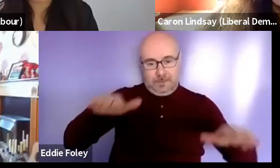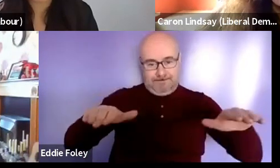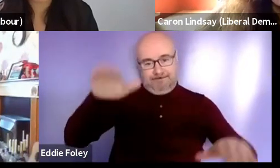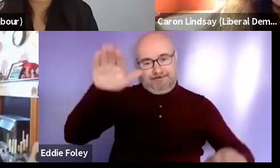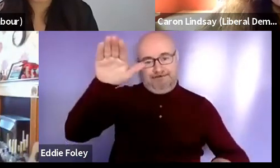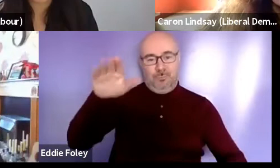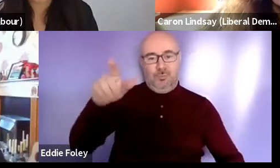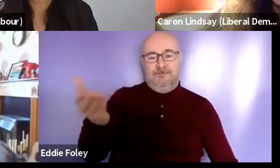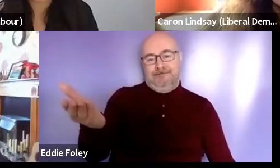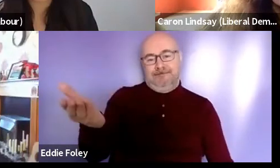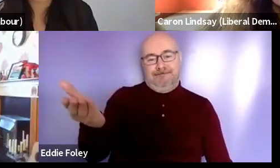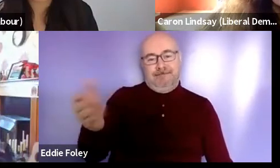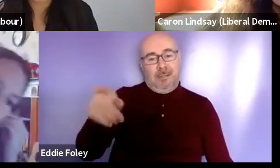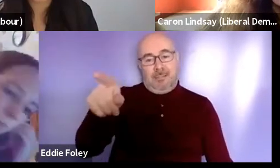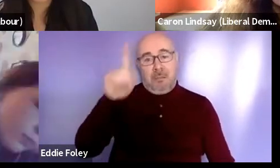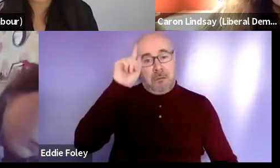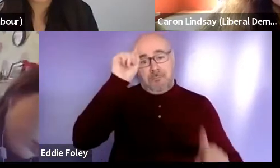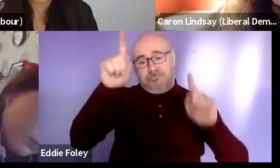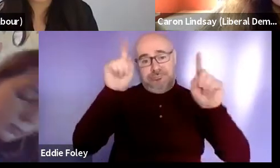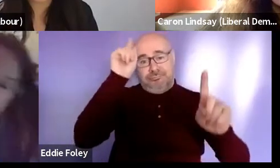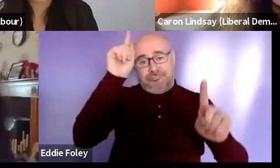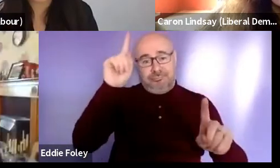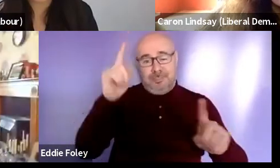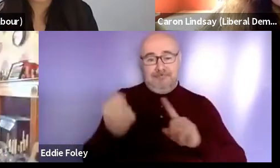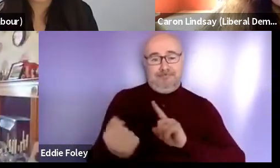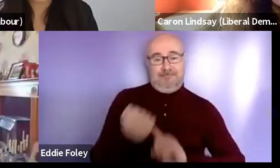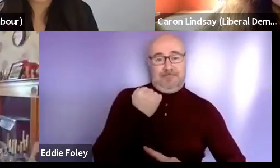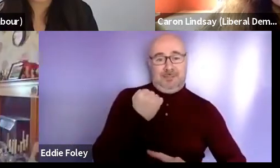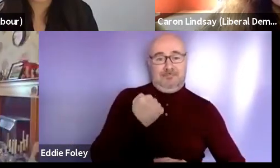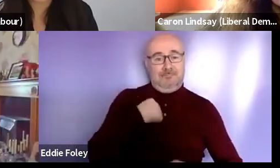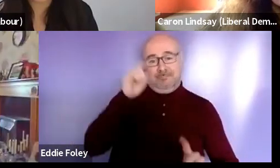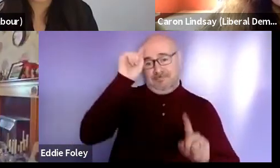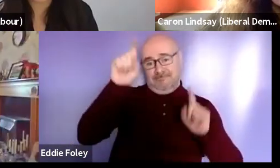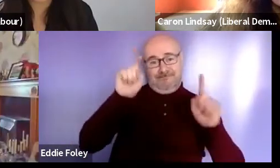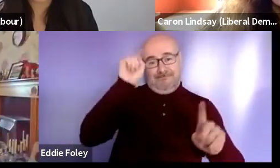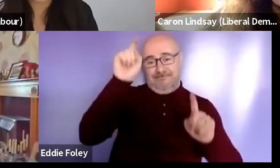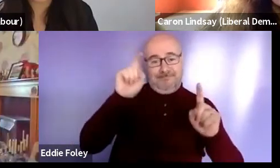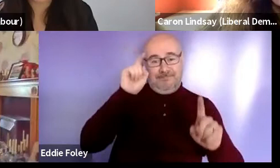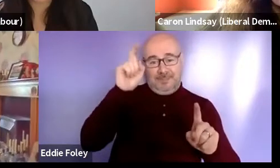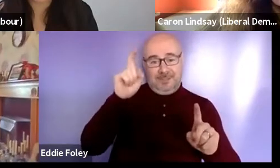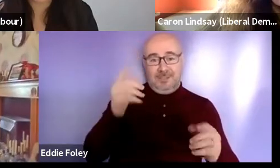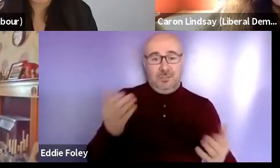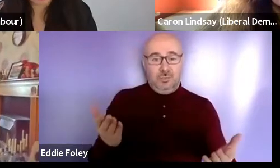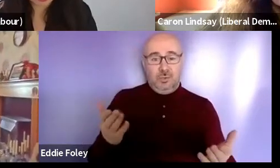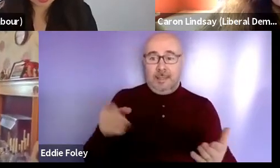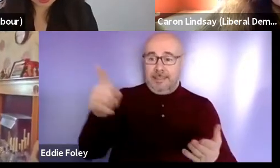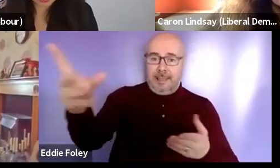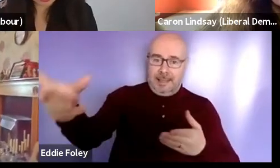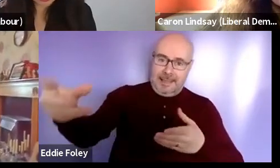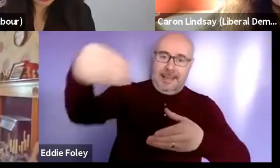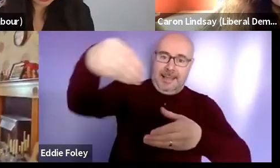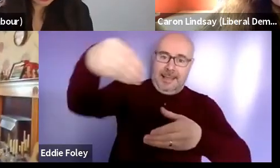far better ideas on certain things than we do, and involving them in citizens' assemblies or some mechanism like that. And